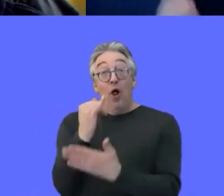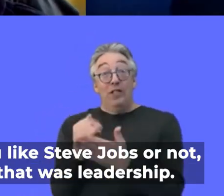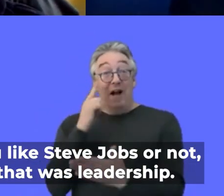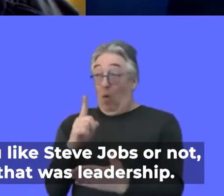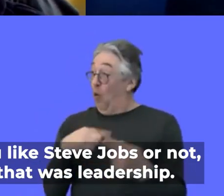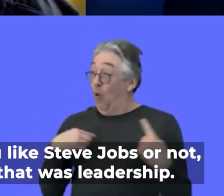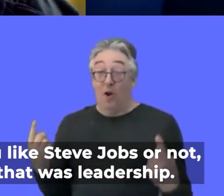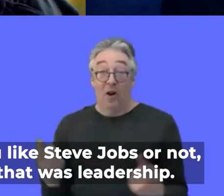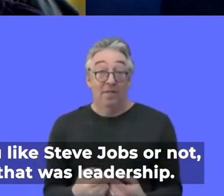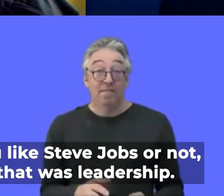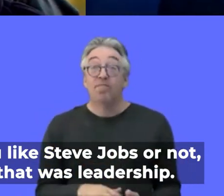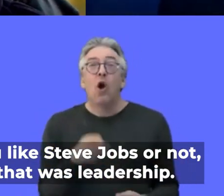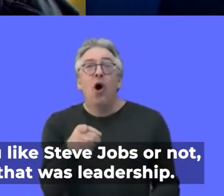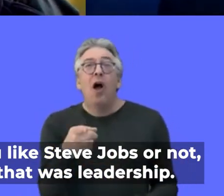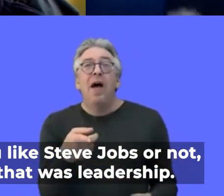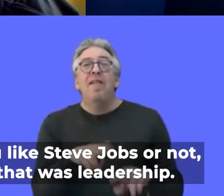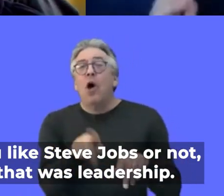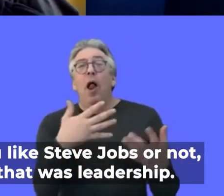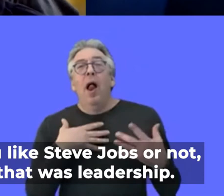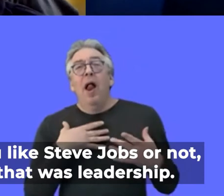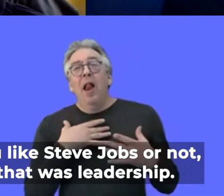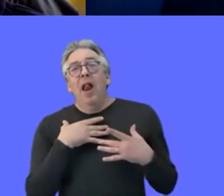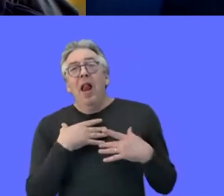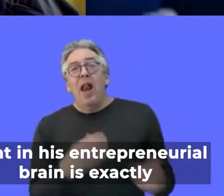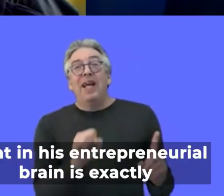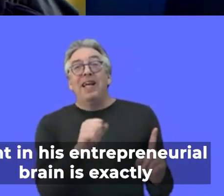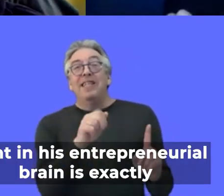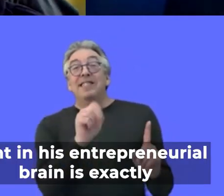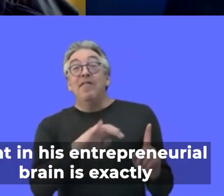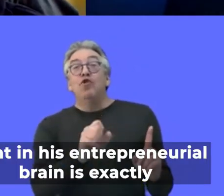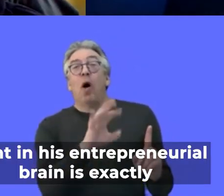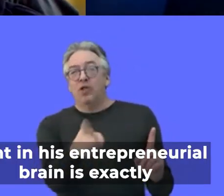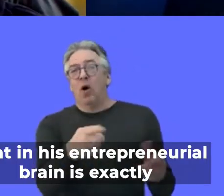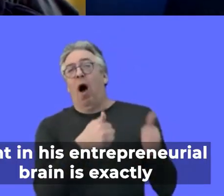was whether you like Steve Jobs or not, okay, that was leadership. Right in